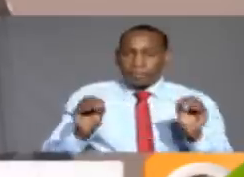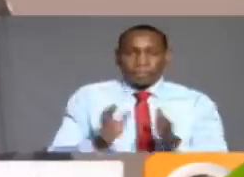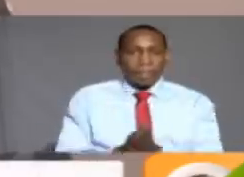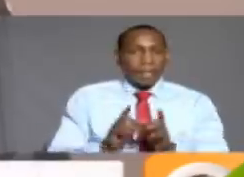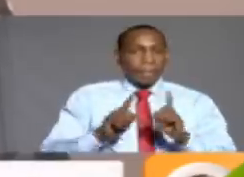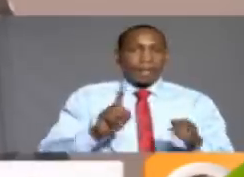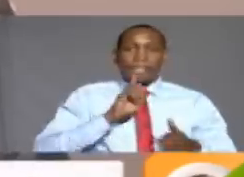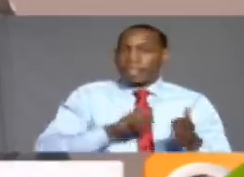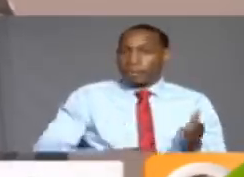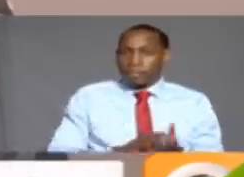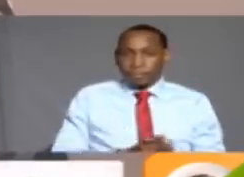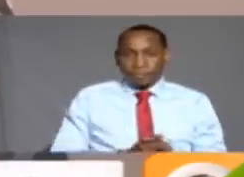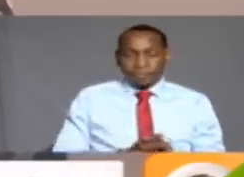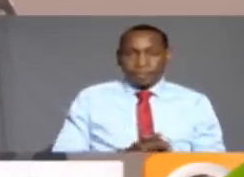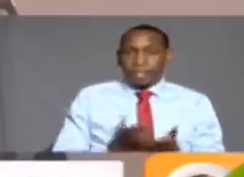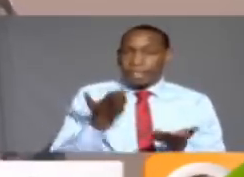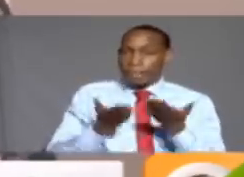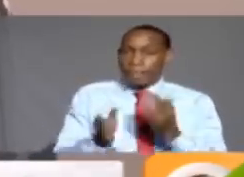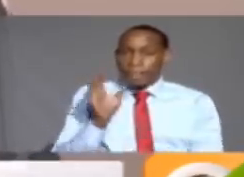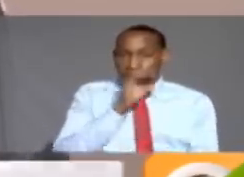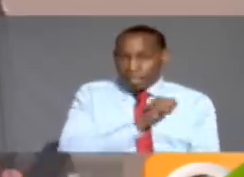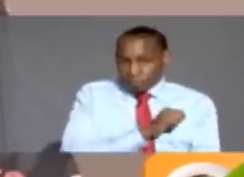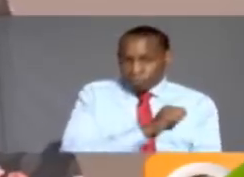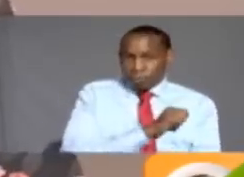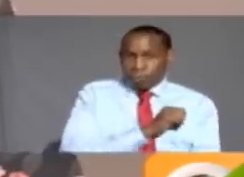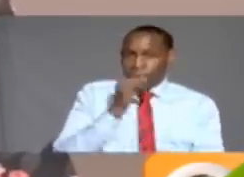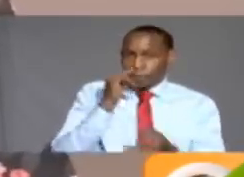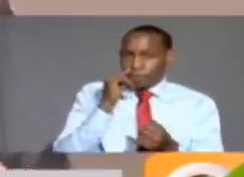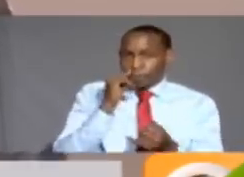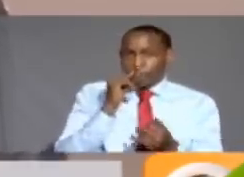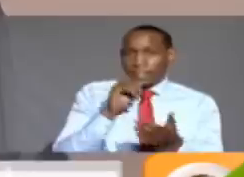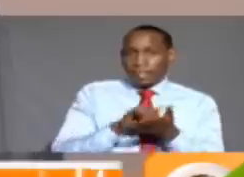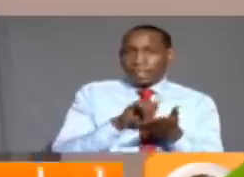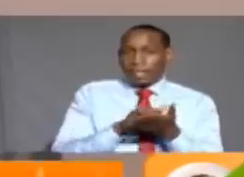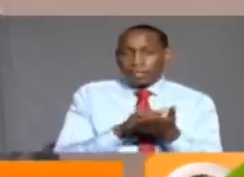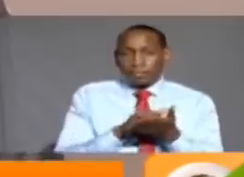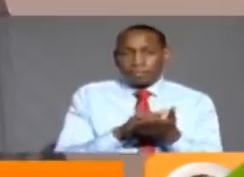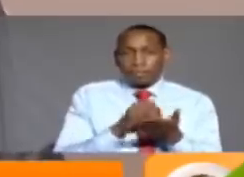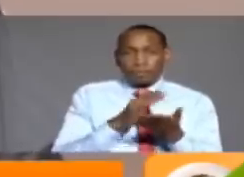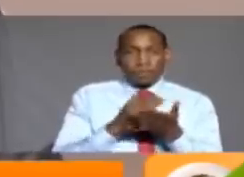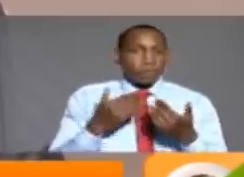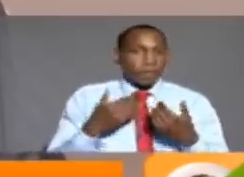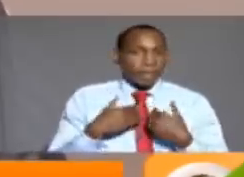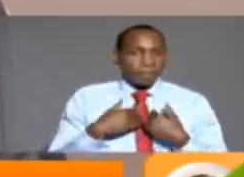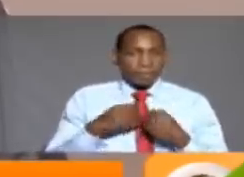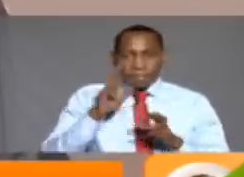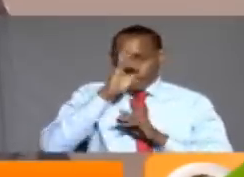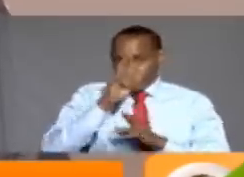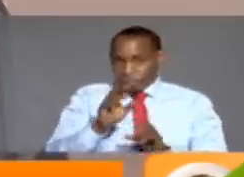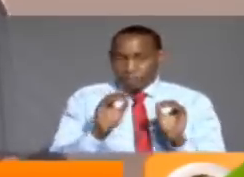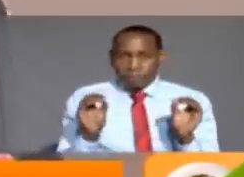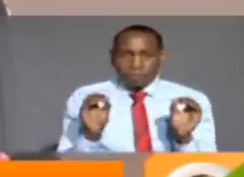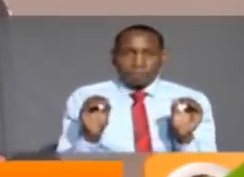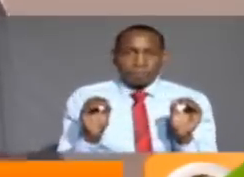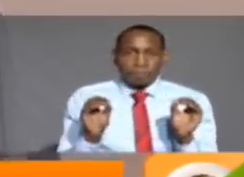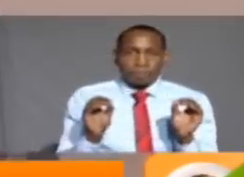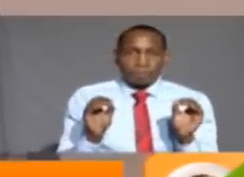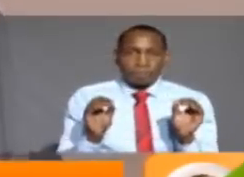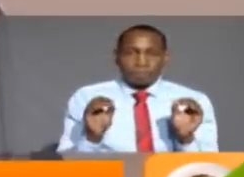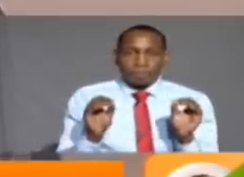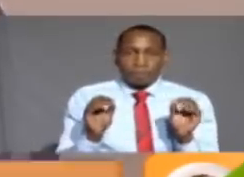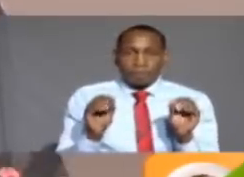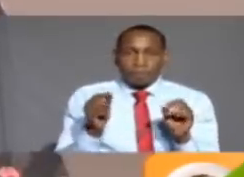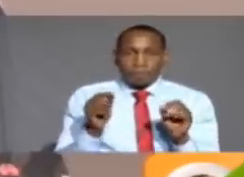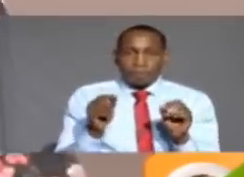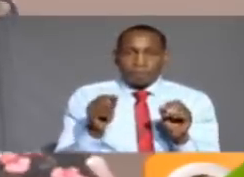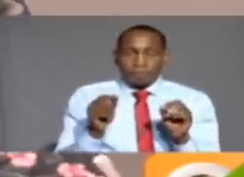this, even assuming that maybe the conclusions are that there is some form of disrespect, I don't think you add value